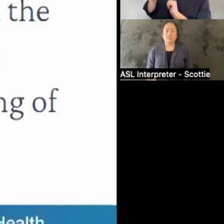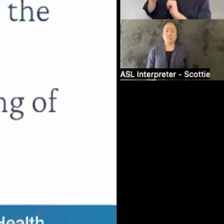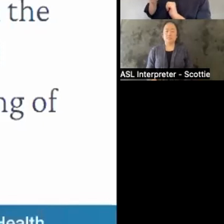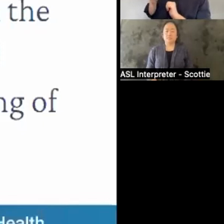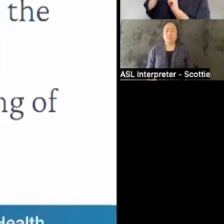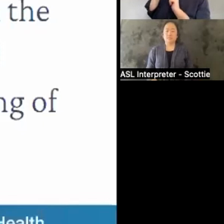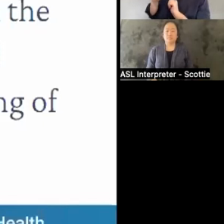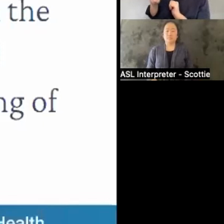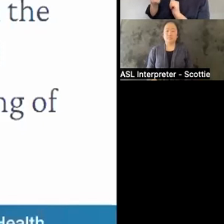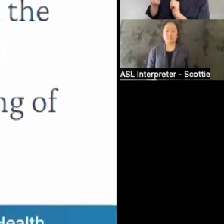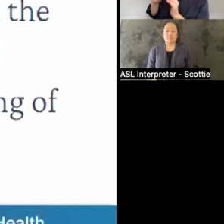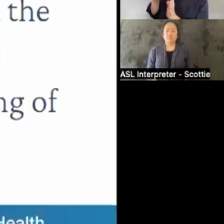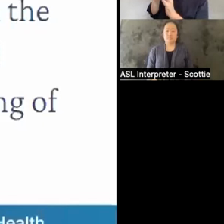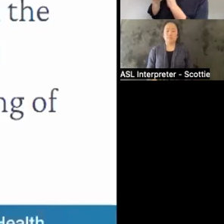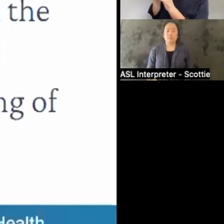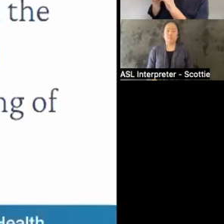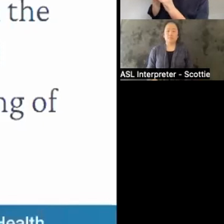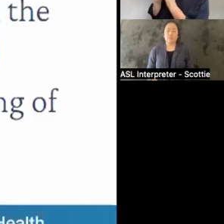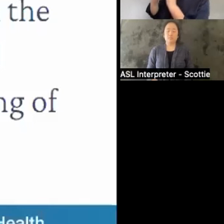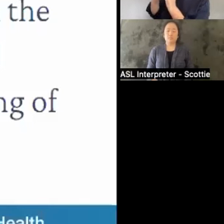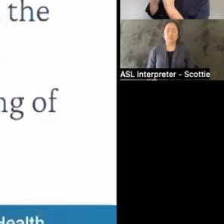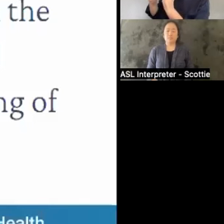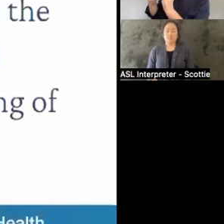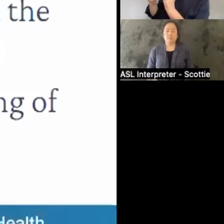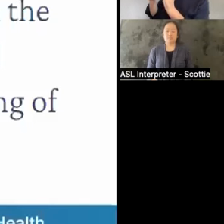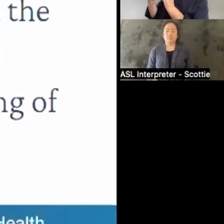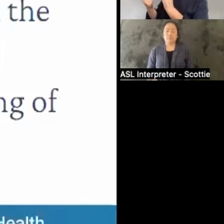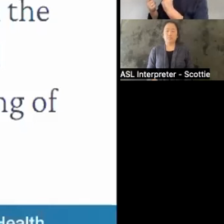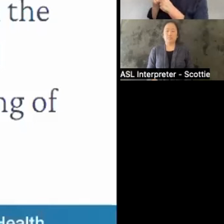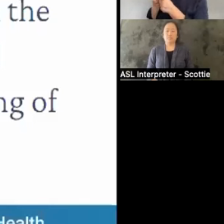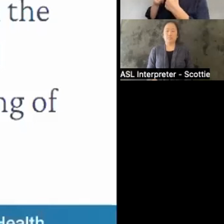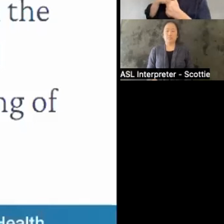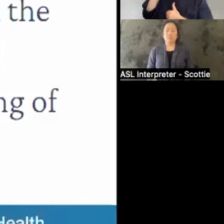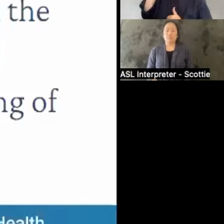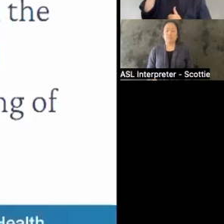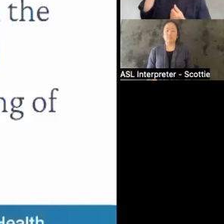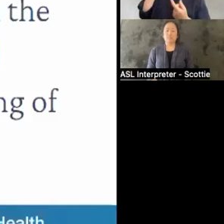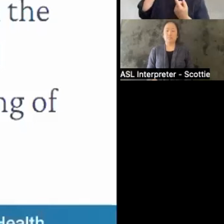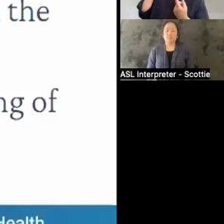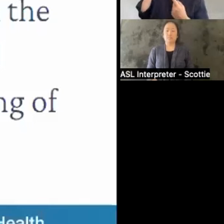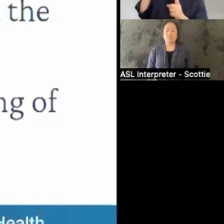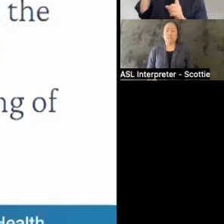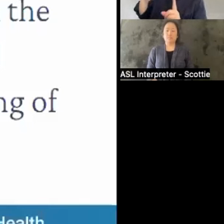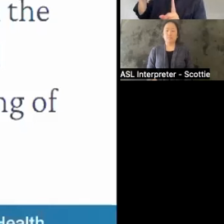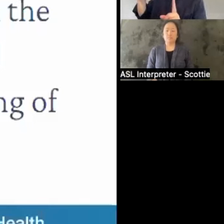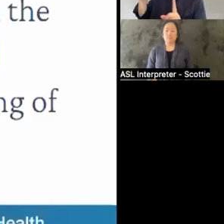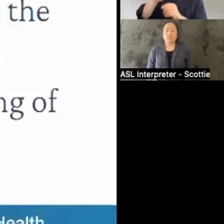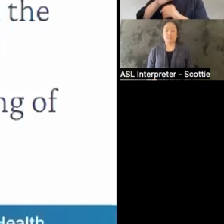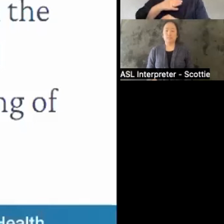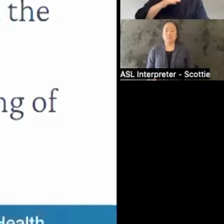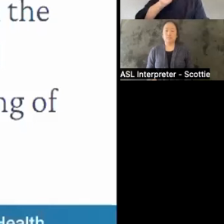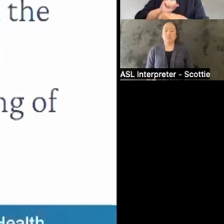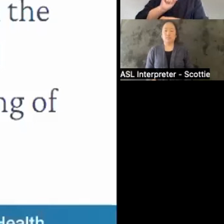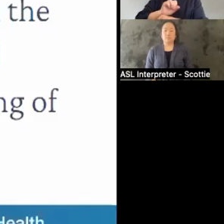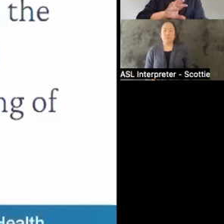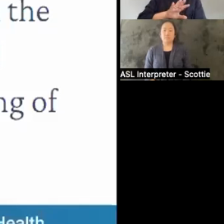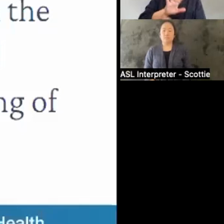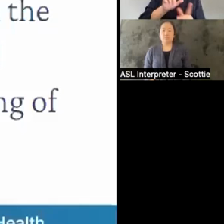to manage this component, then I'll be successful in what are the core essential functions of my work, that sort of thing.